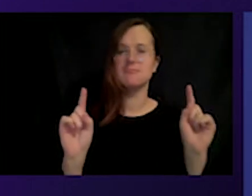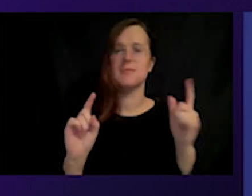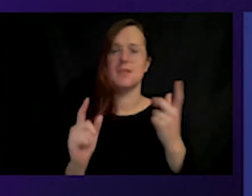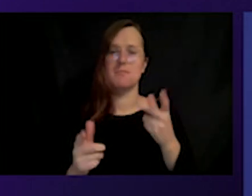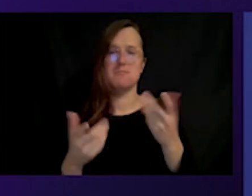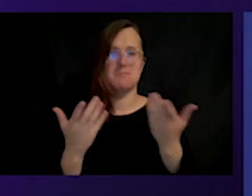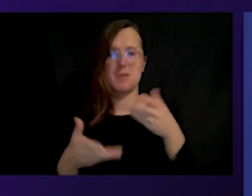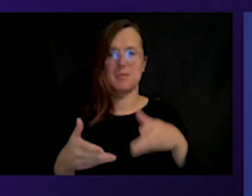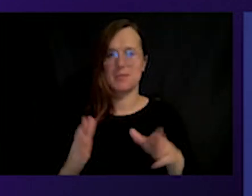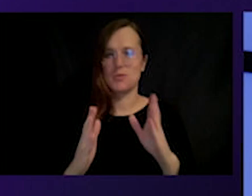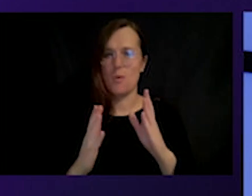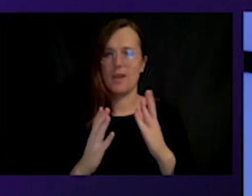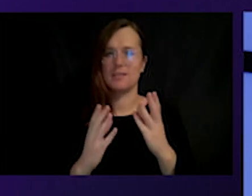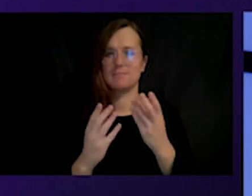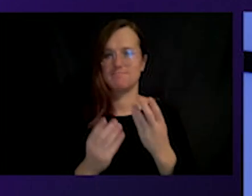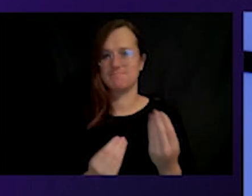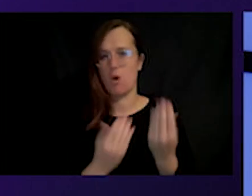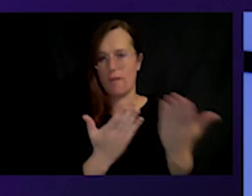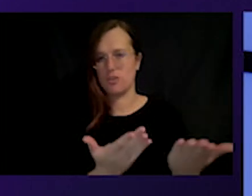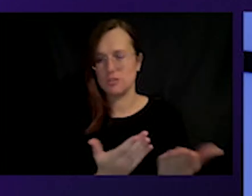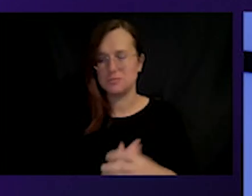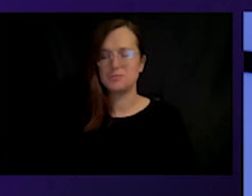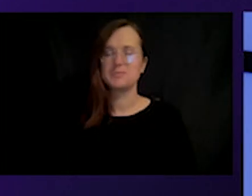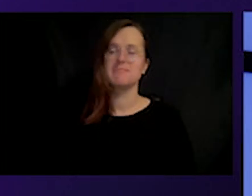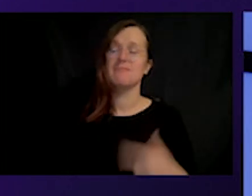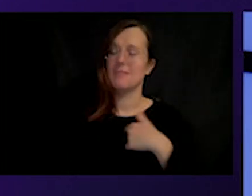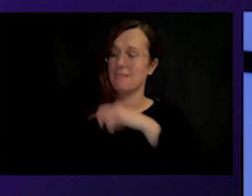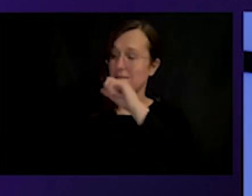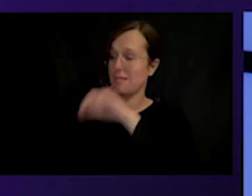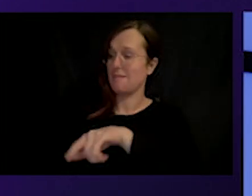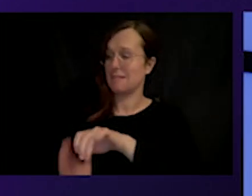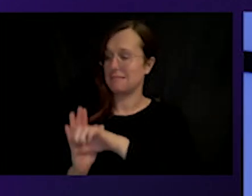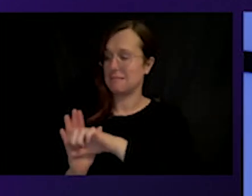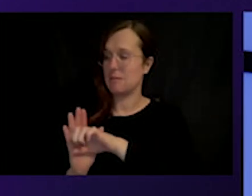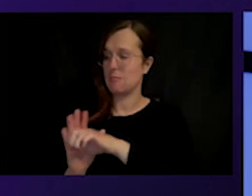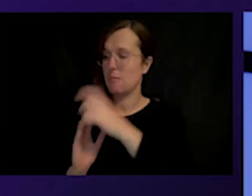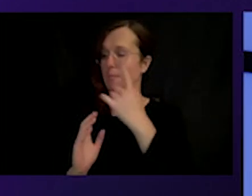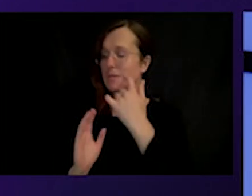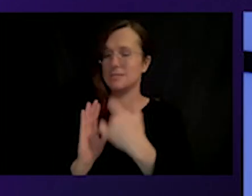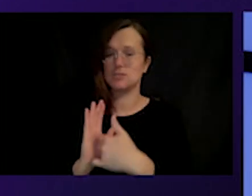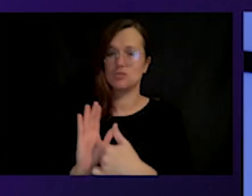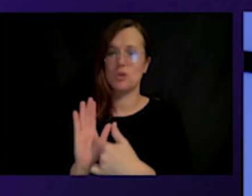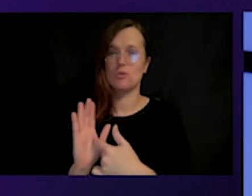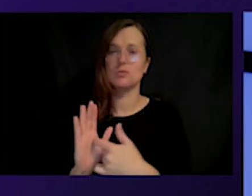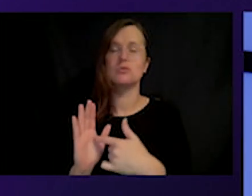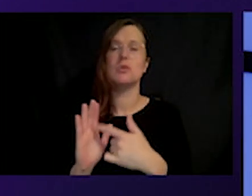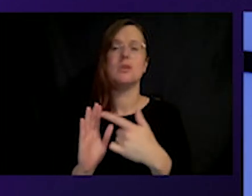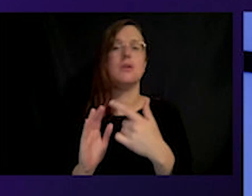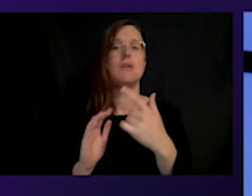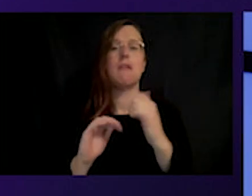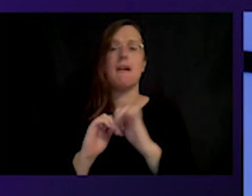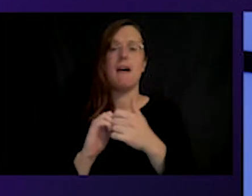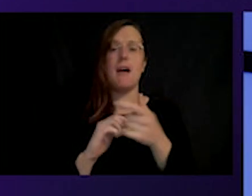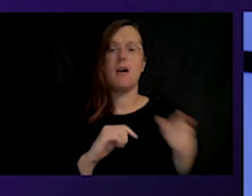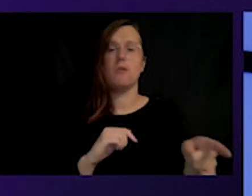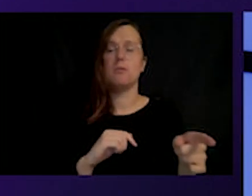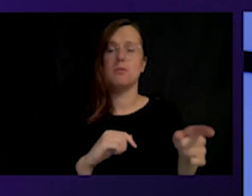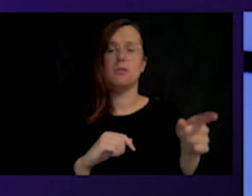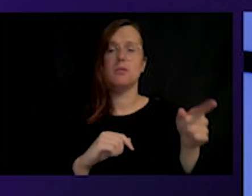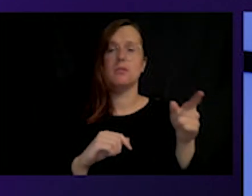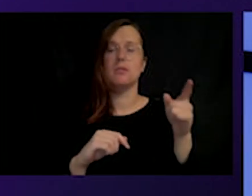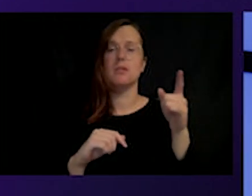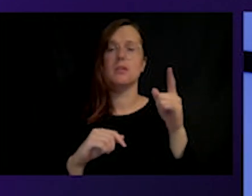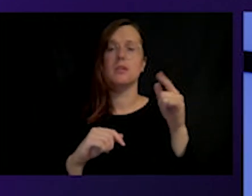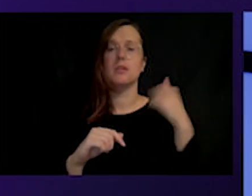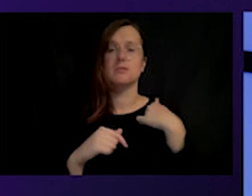it. Yeah, I love the example because it goes to show, you know, how until we have been able